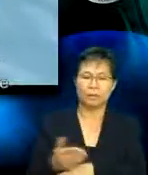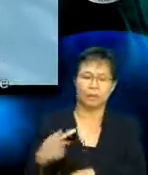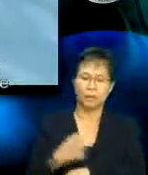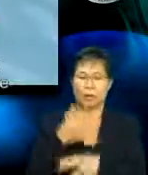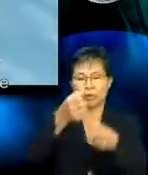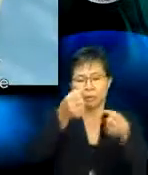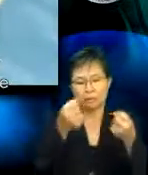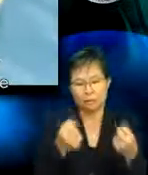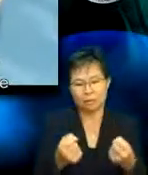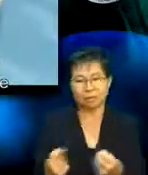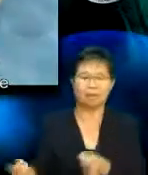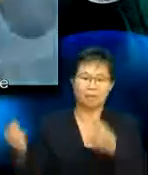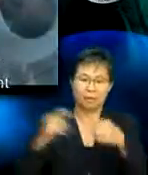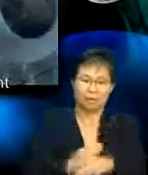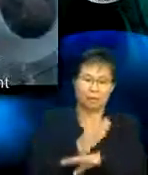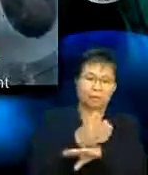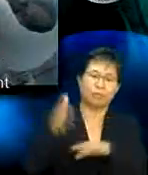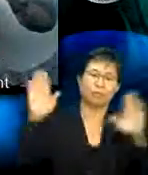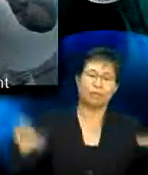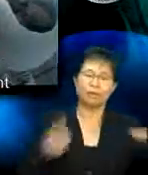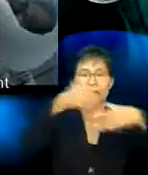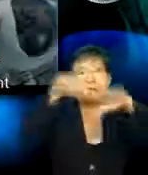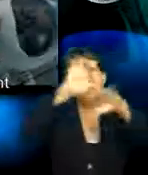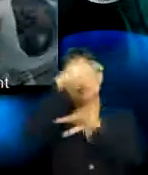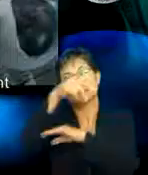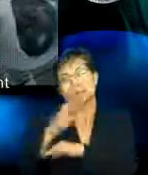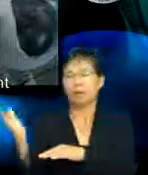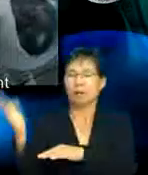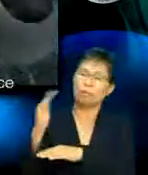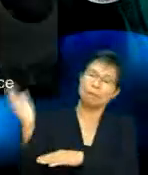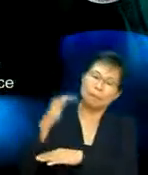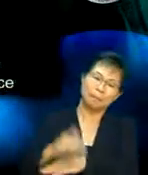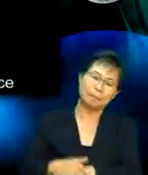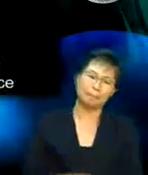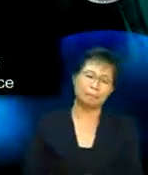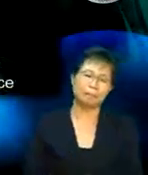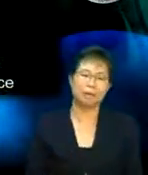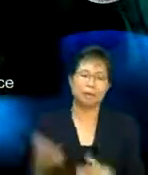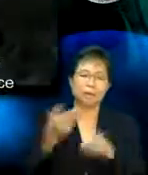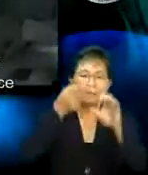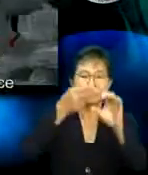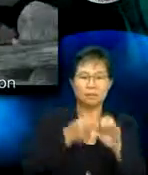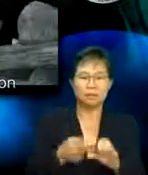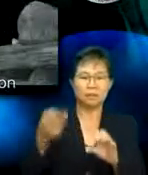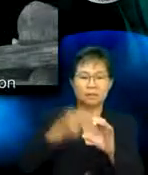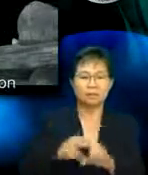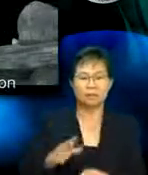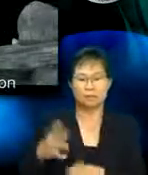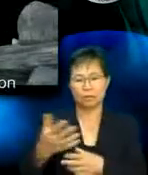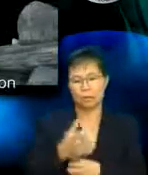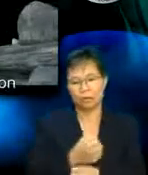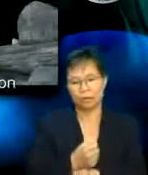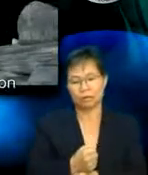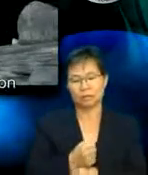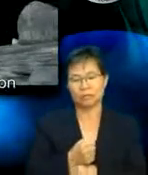Come on over, let's go for a ride. Come on over and hold on tight. Come on over, we'll fly into space. So come on, come